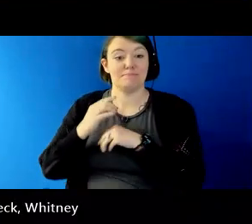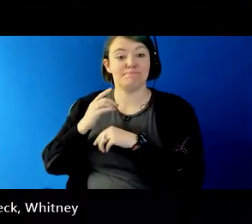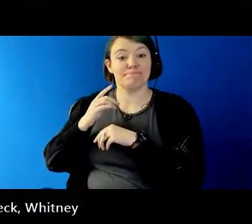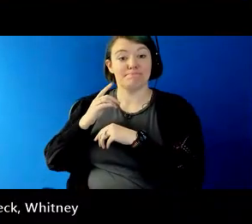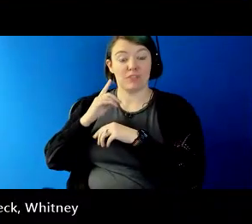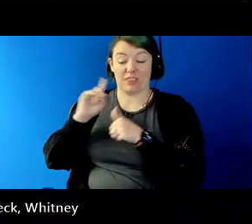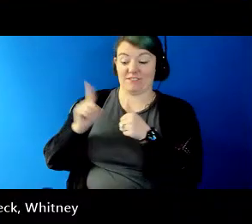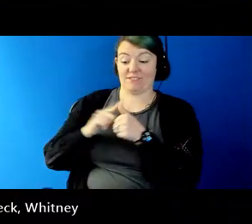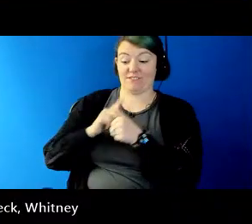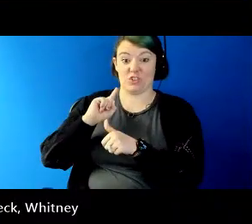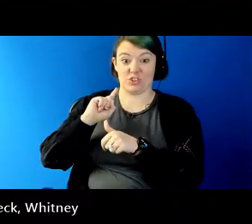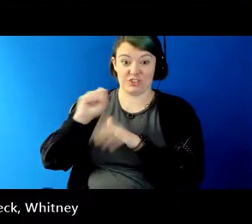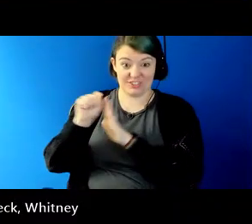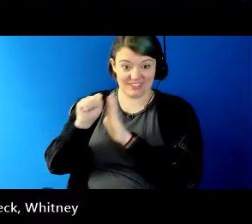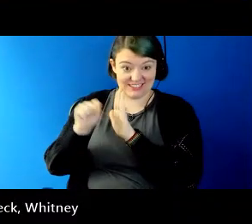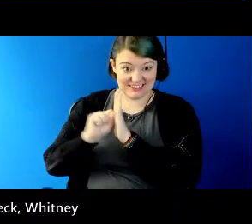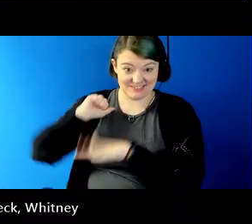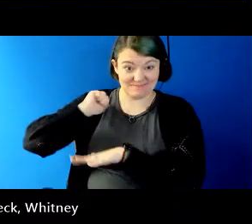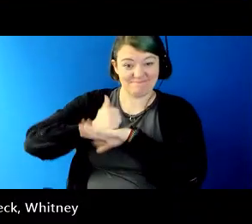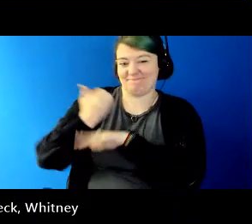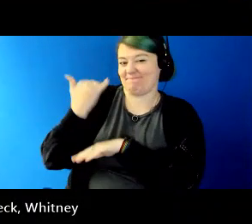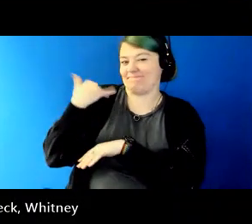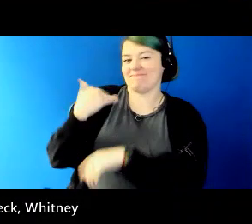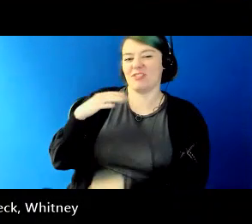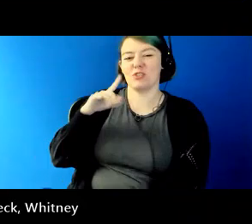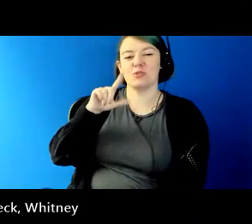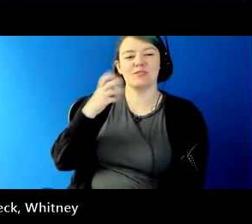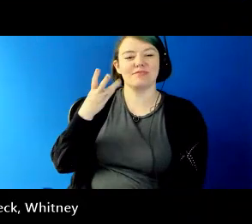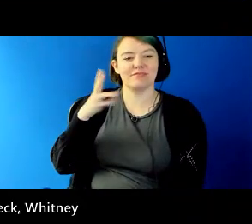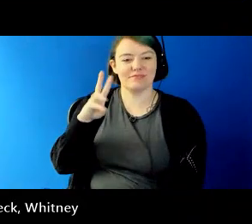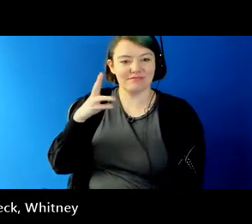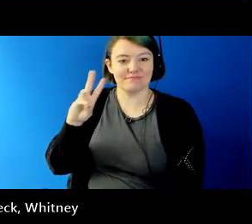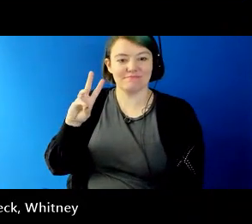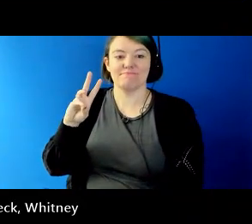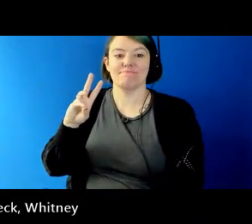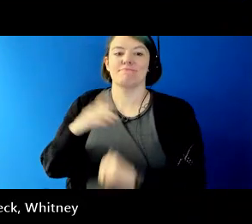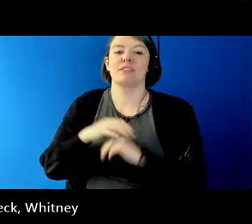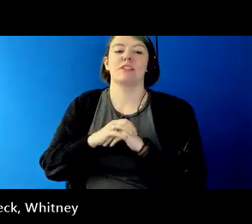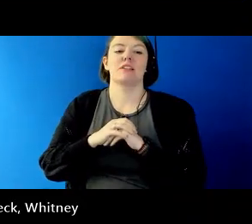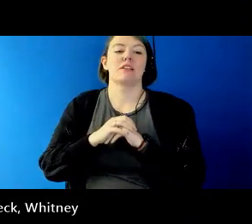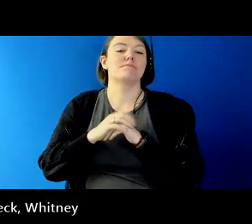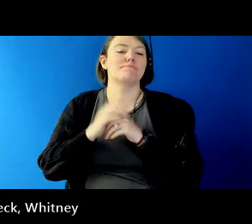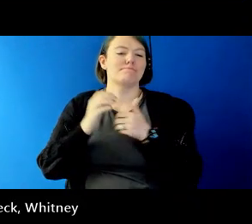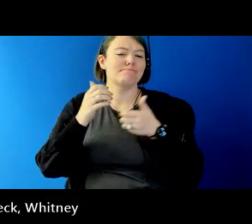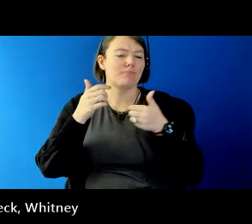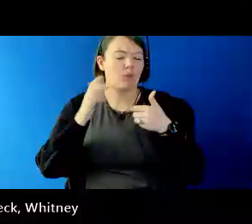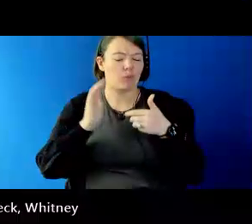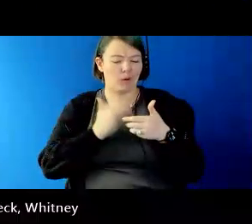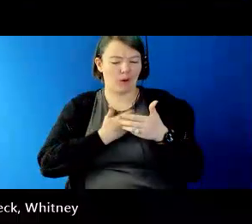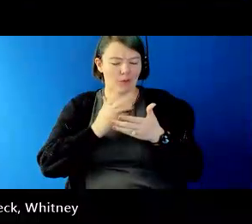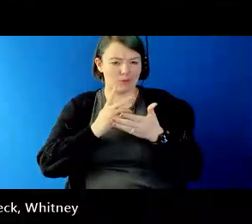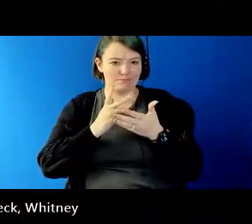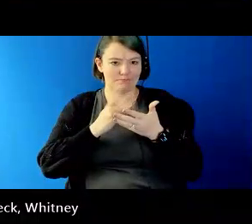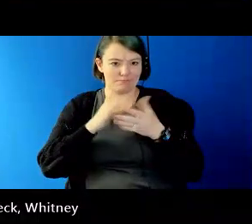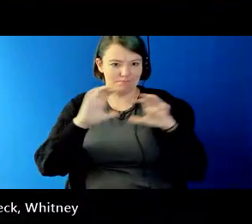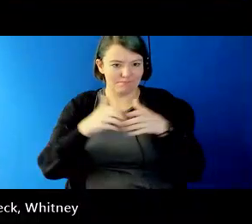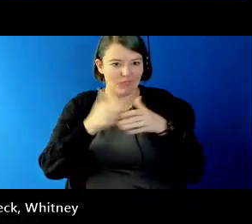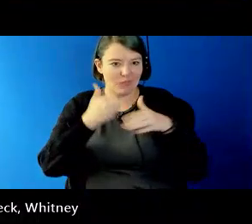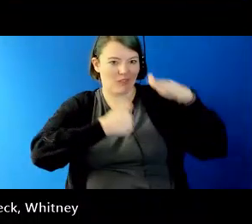We travel all across Ohio to make sure that our community partners know about the impact that it has on all ages and